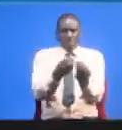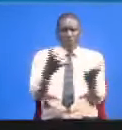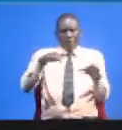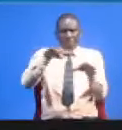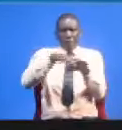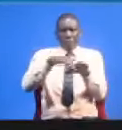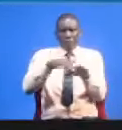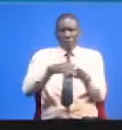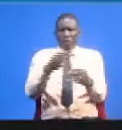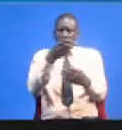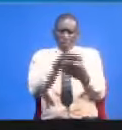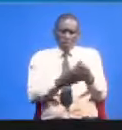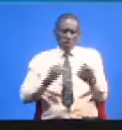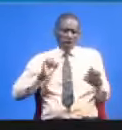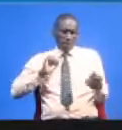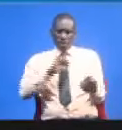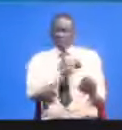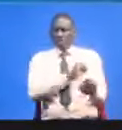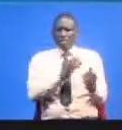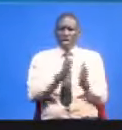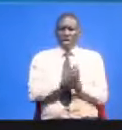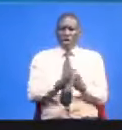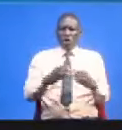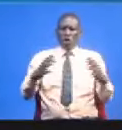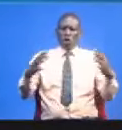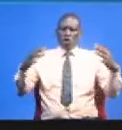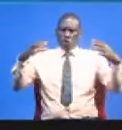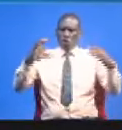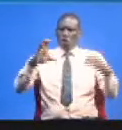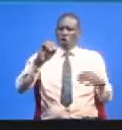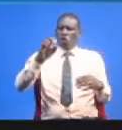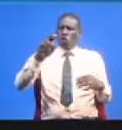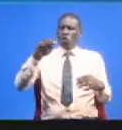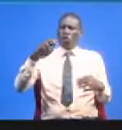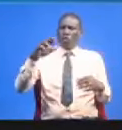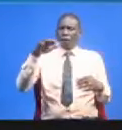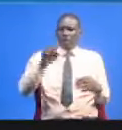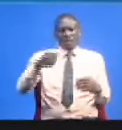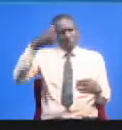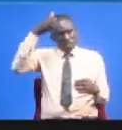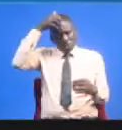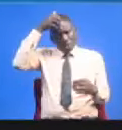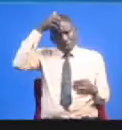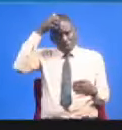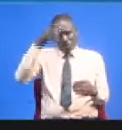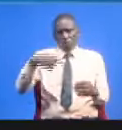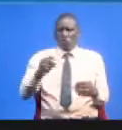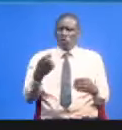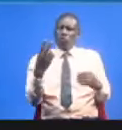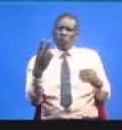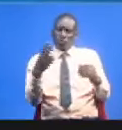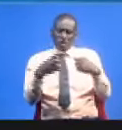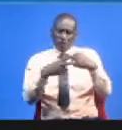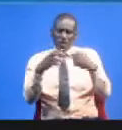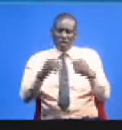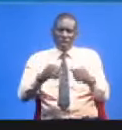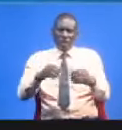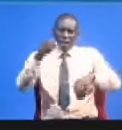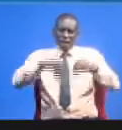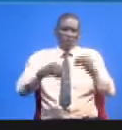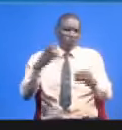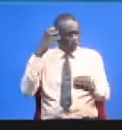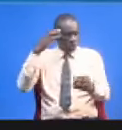members both in the Senate and Congress. Trump smashed past the magic 270 Electoral College votes